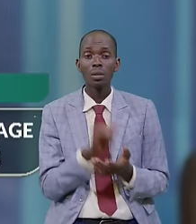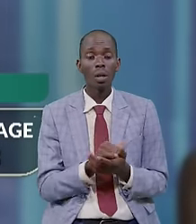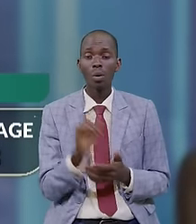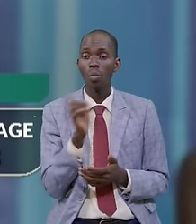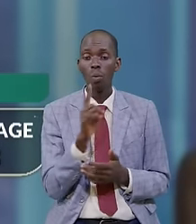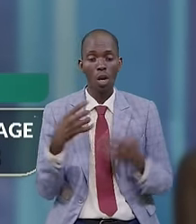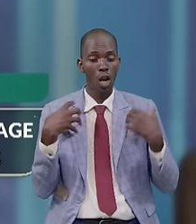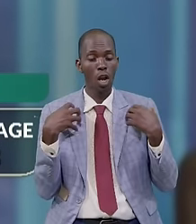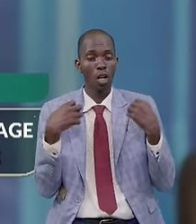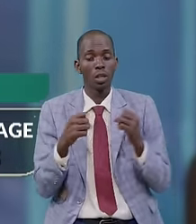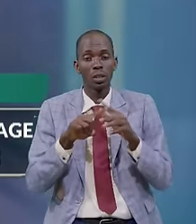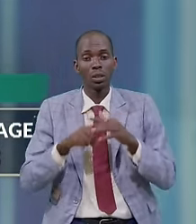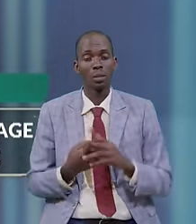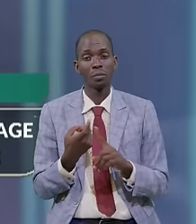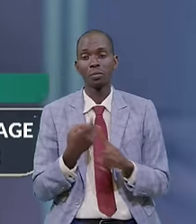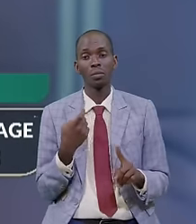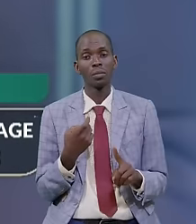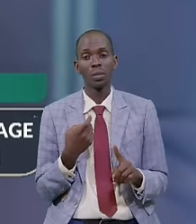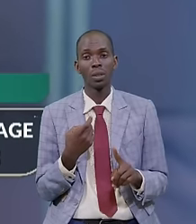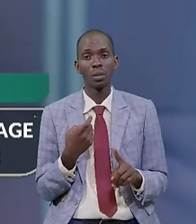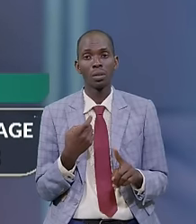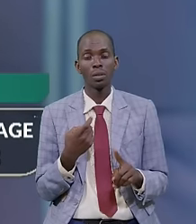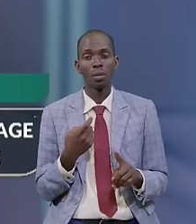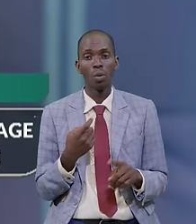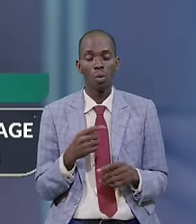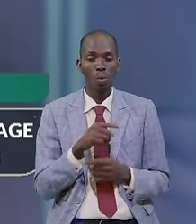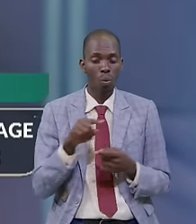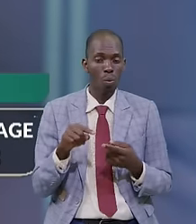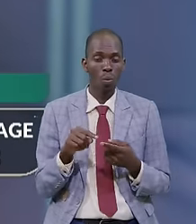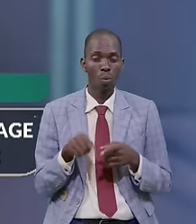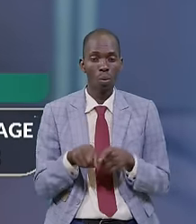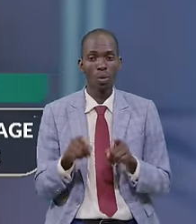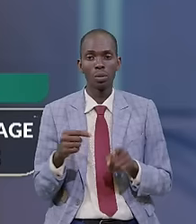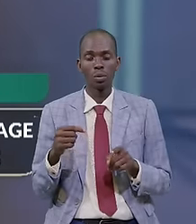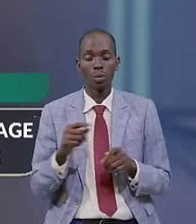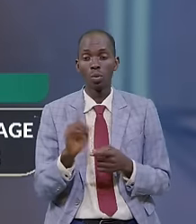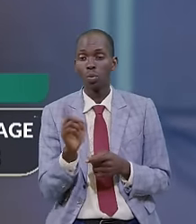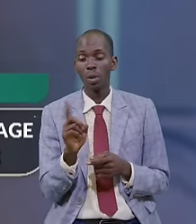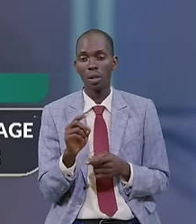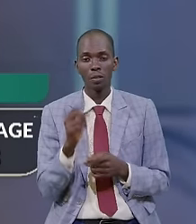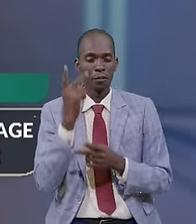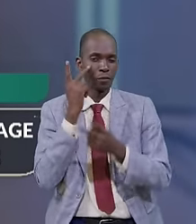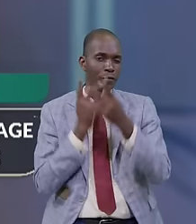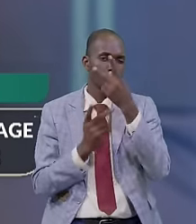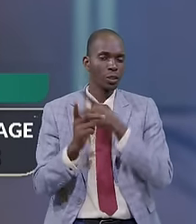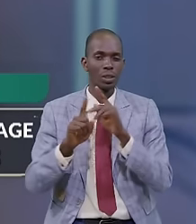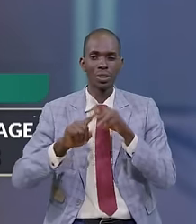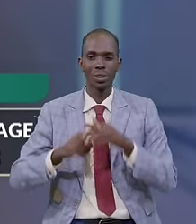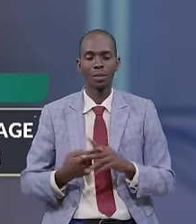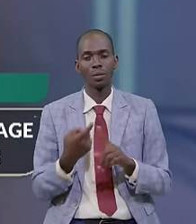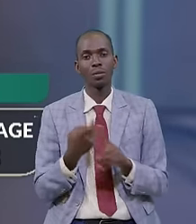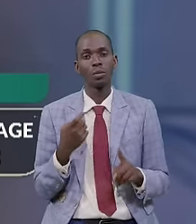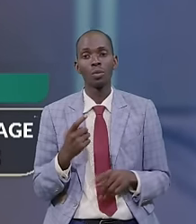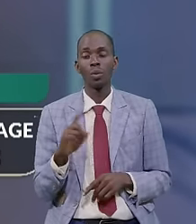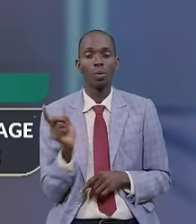begins? Why? Where vision begins, where